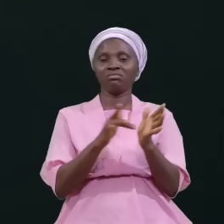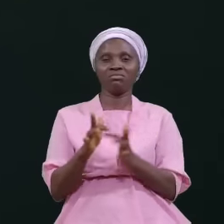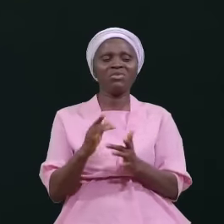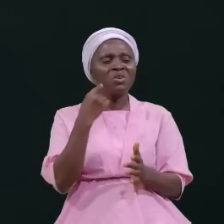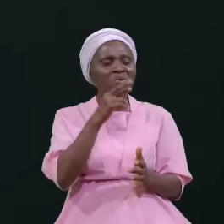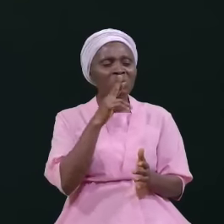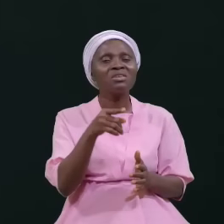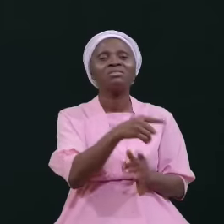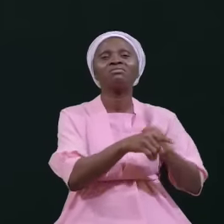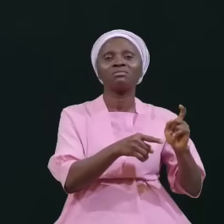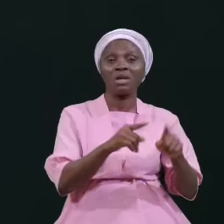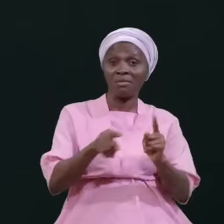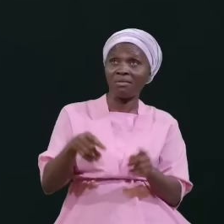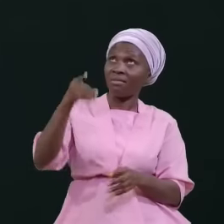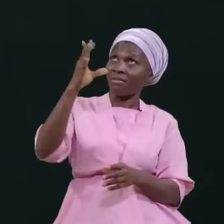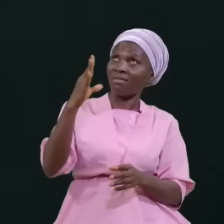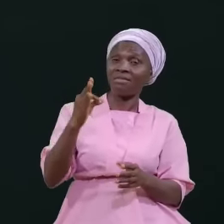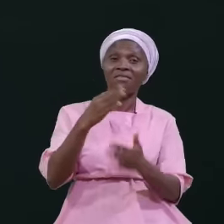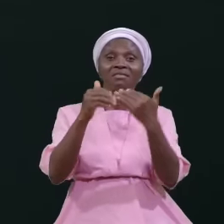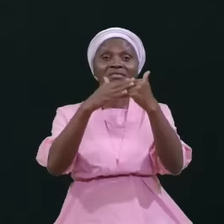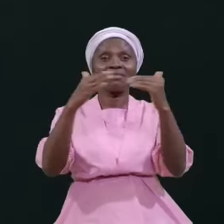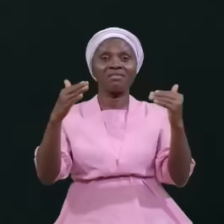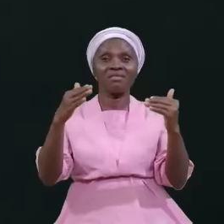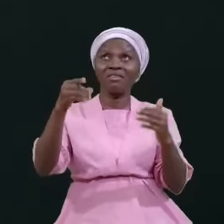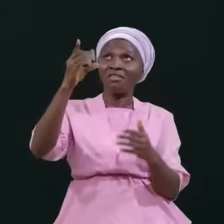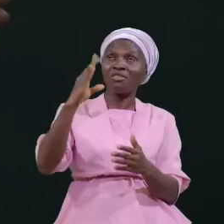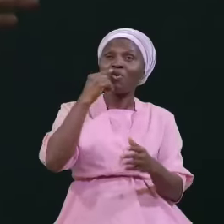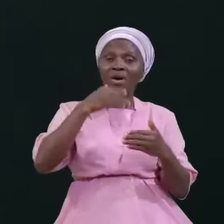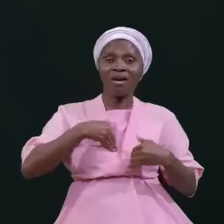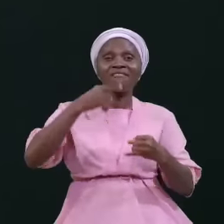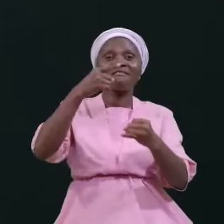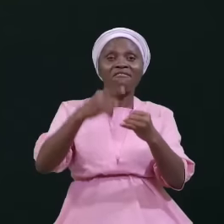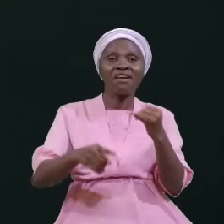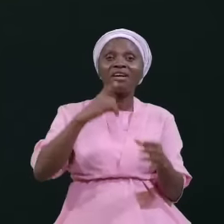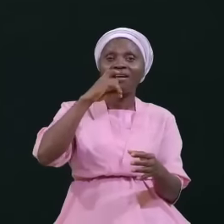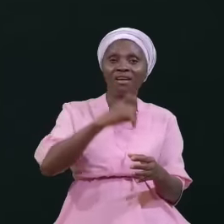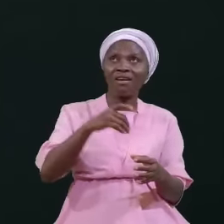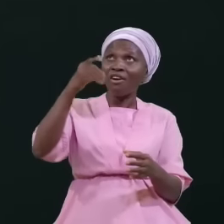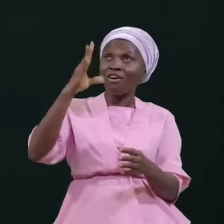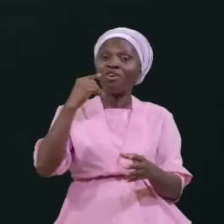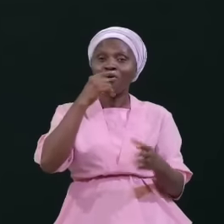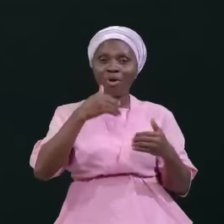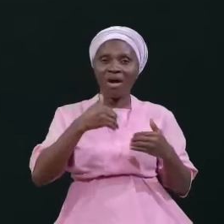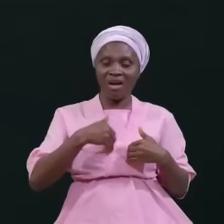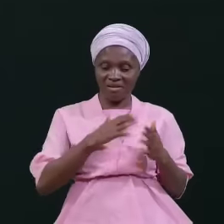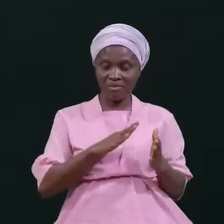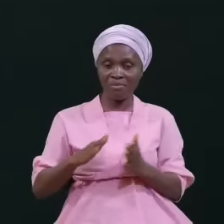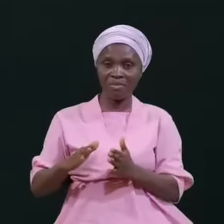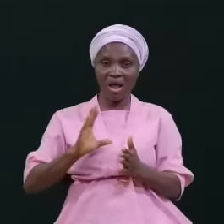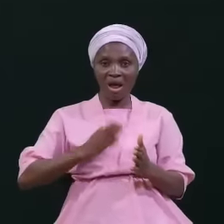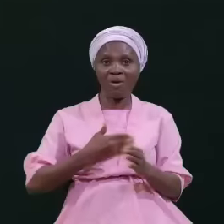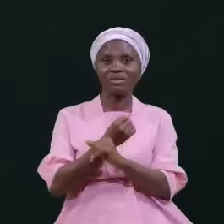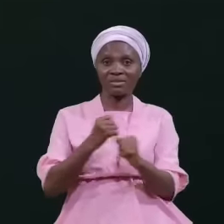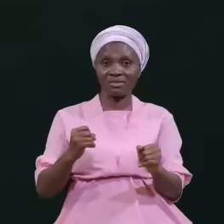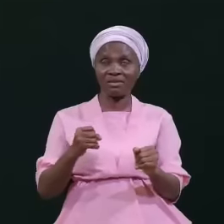heaven. The God who has the final say. The God who planned our salvation. And the God who